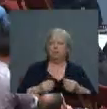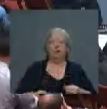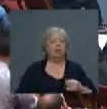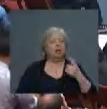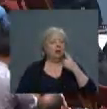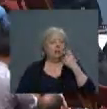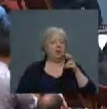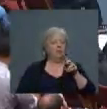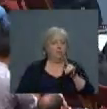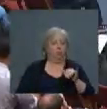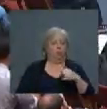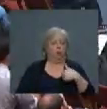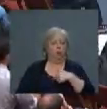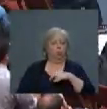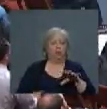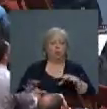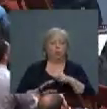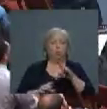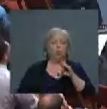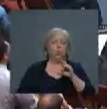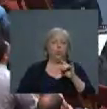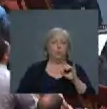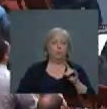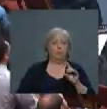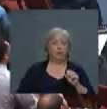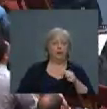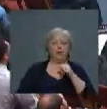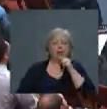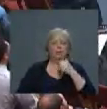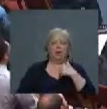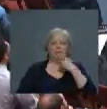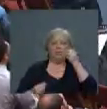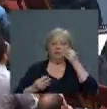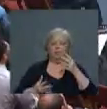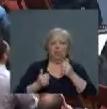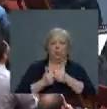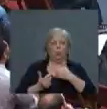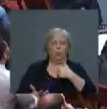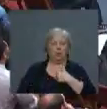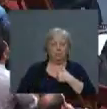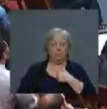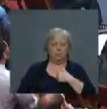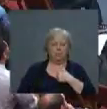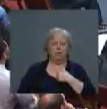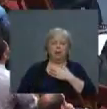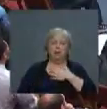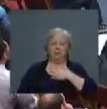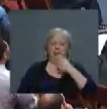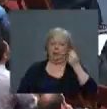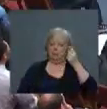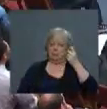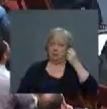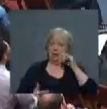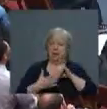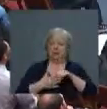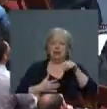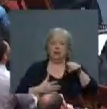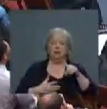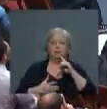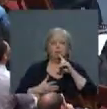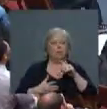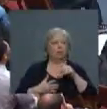Because of the way that we do our bids, I don't have the information with me. My understanding is that those are